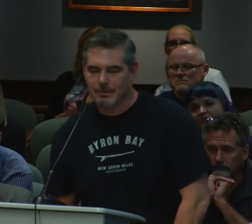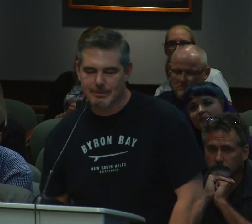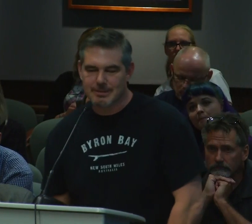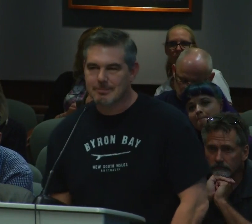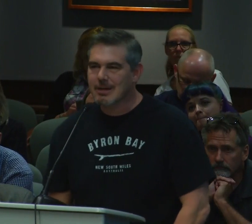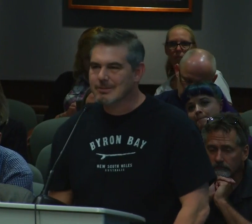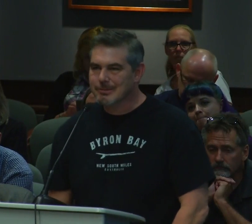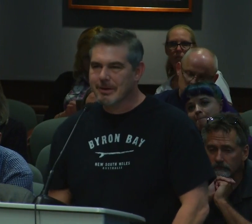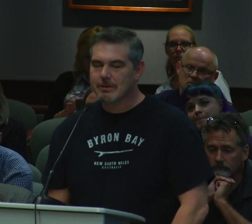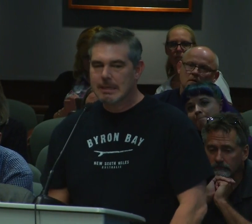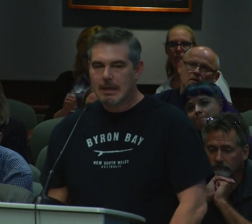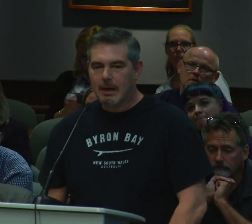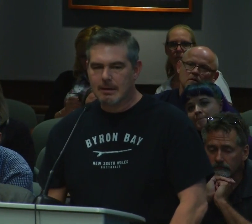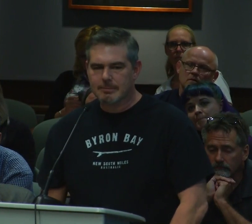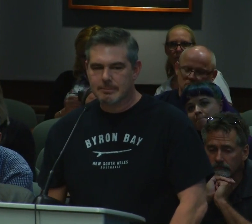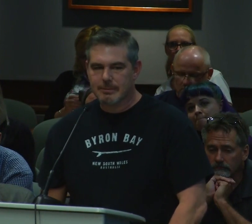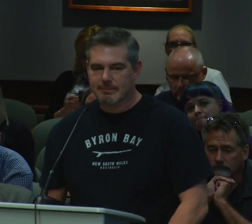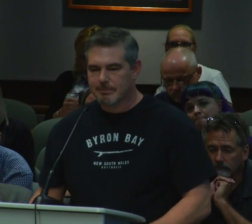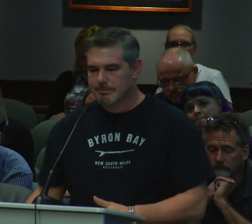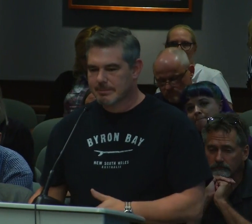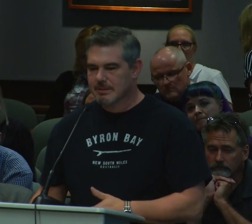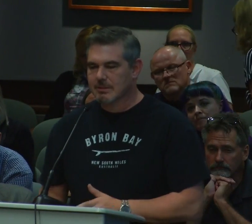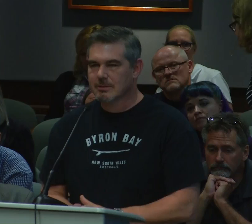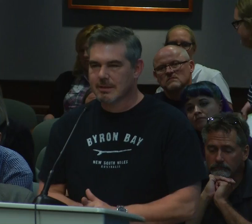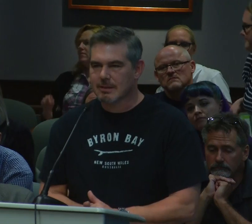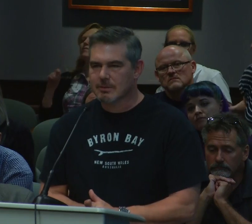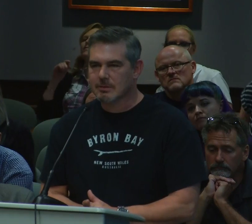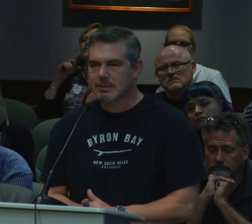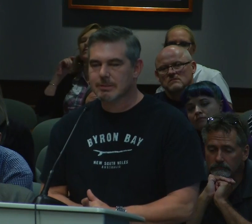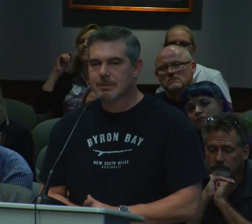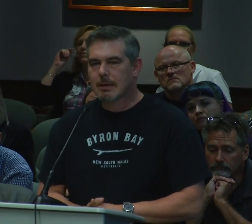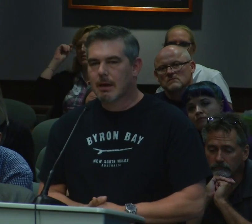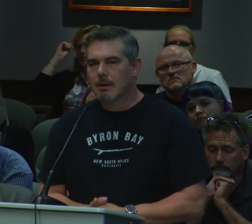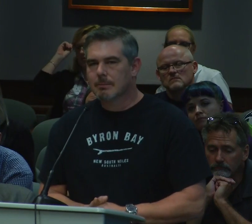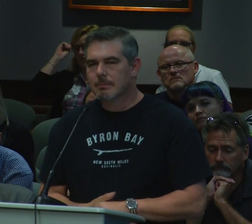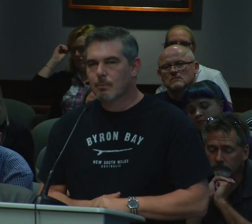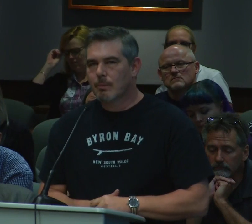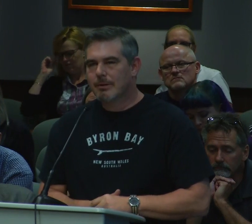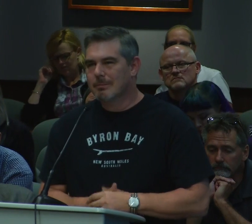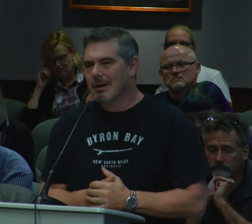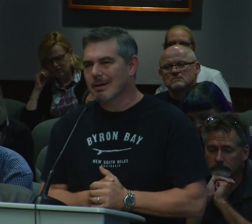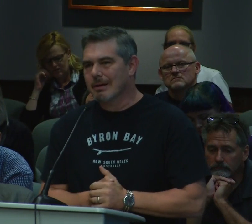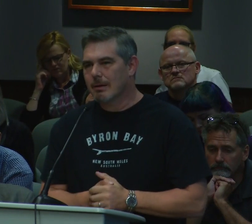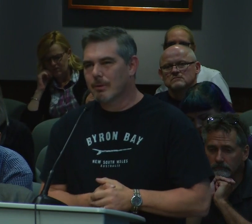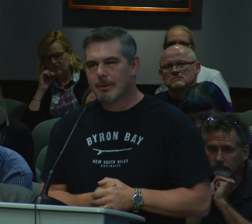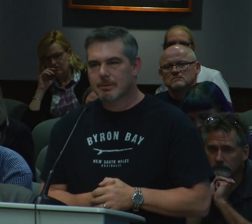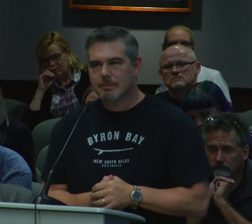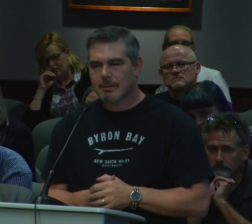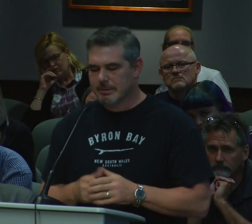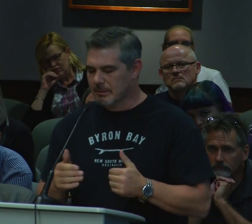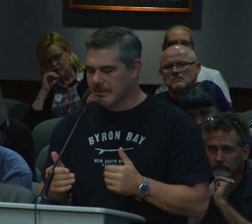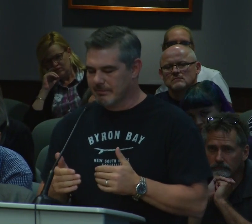Just a quick question. I'm John Shoemaker. We have a business on the street, and I live on the street too. In your modeling, were you